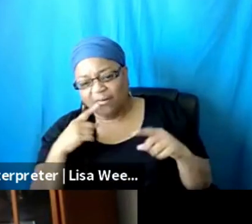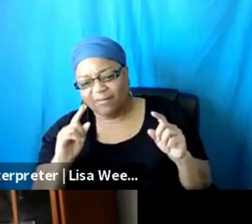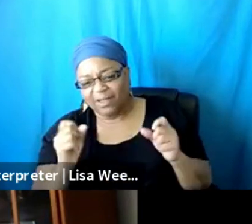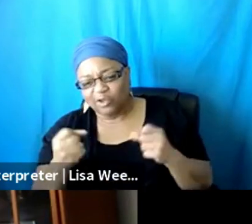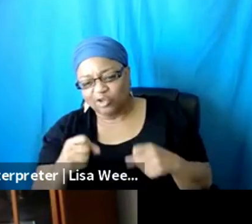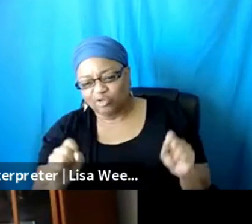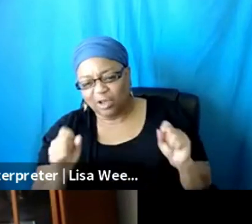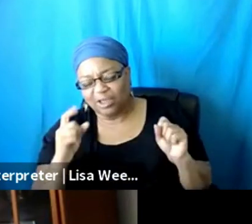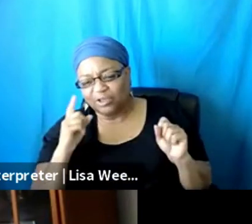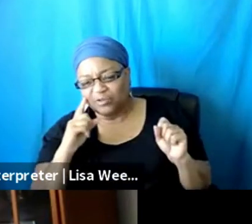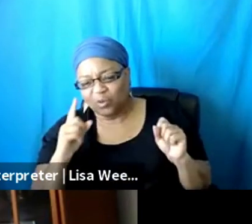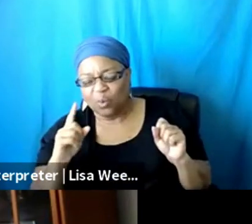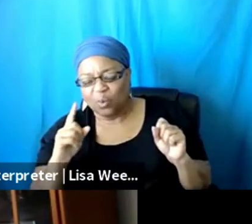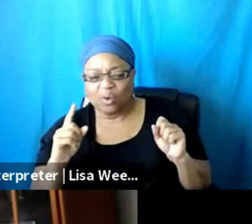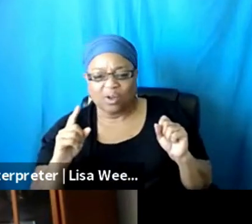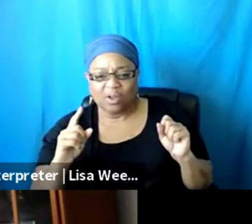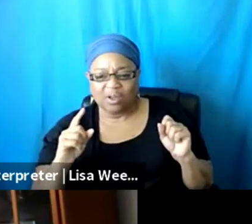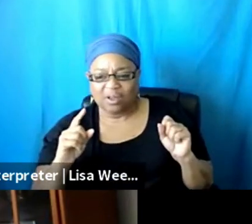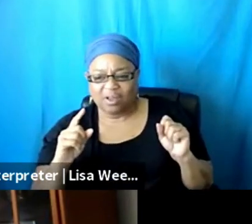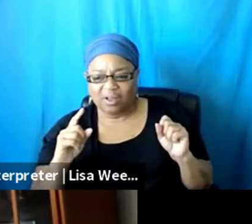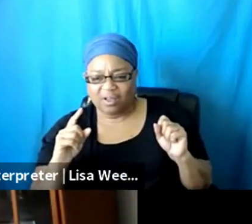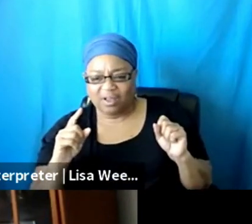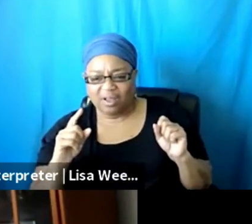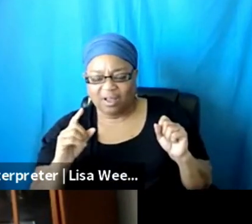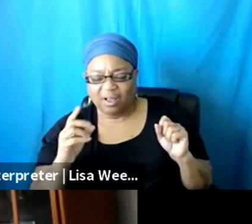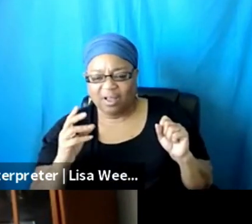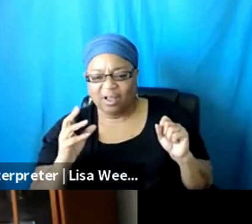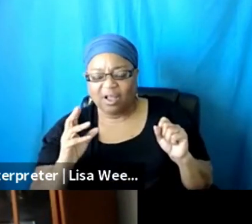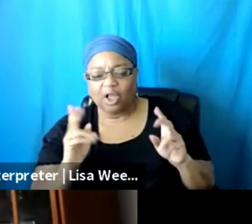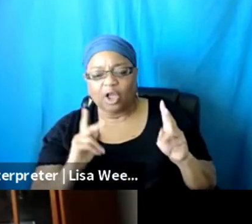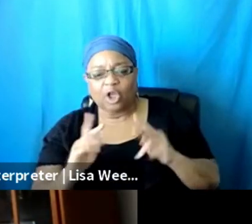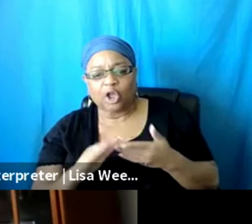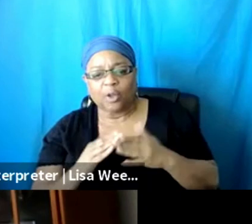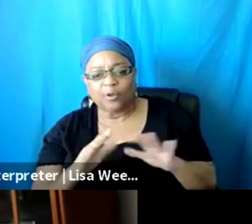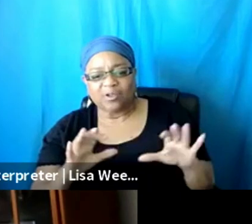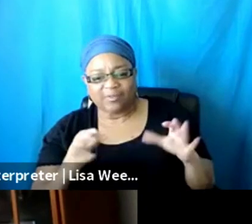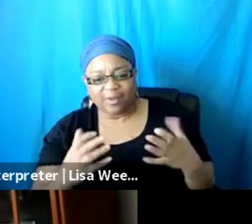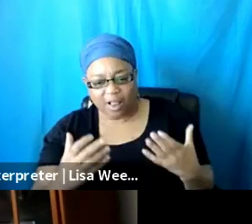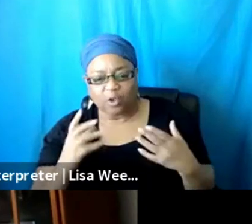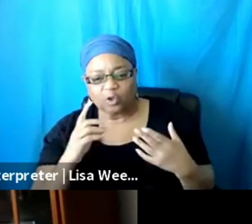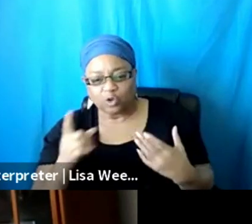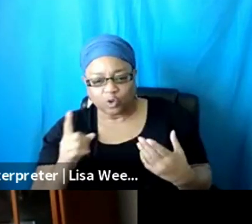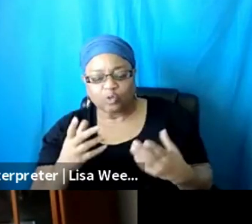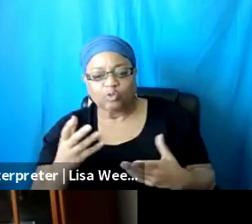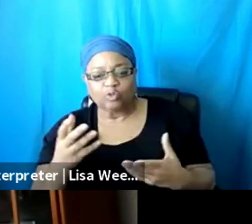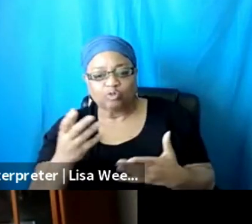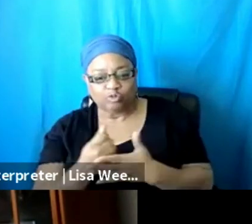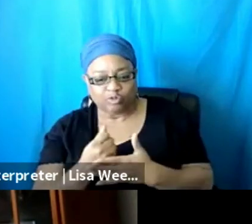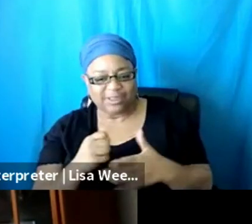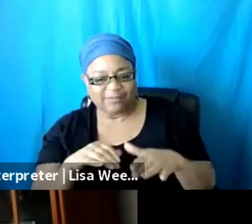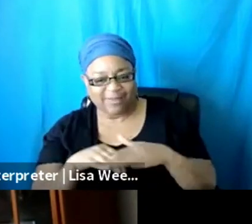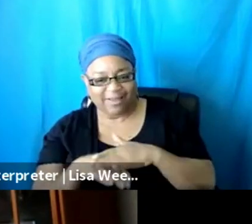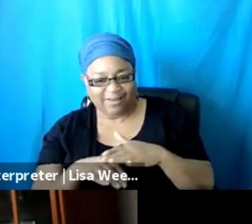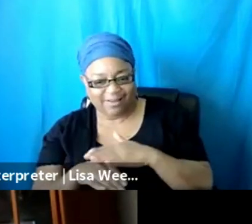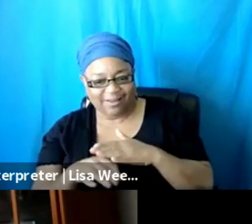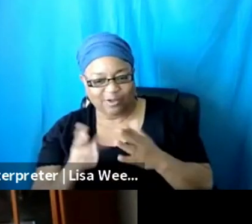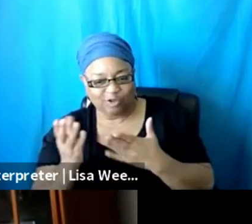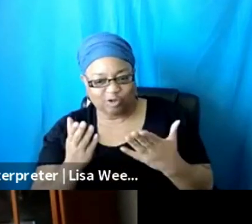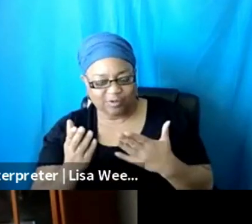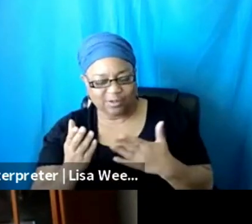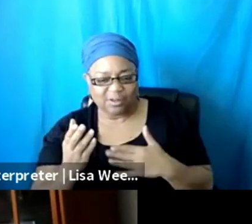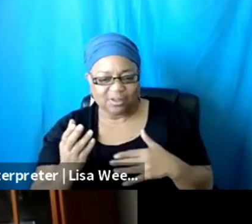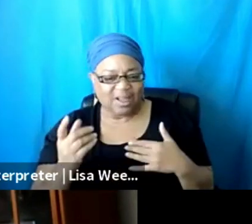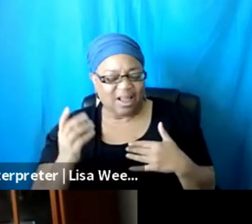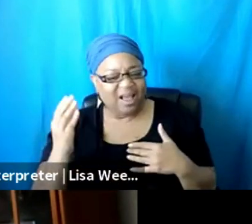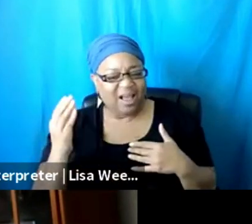and communities of color to receive the necessary resources to mitigate and respond to disasters? I think they're asking for what are sort of best practices and